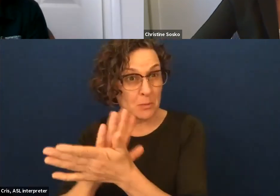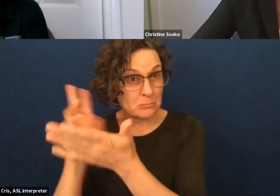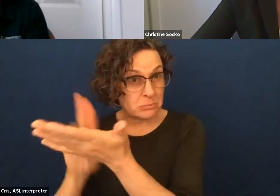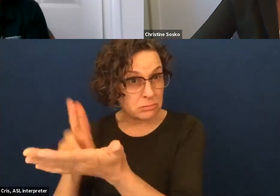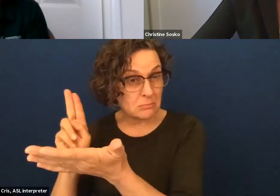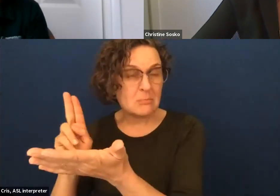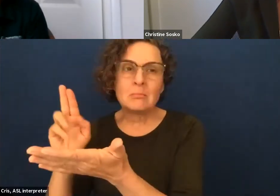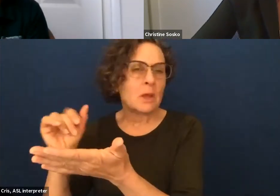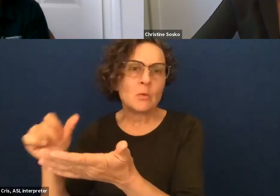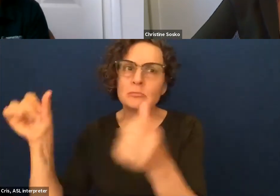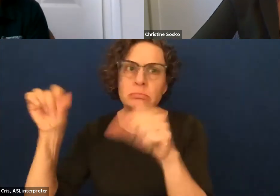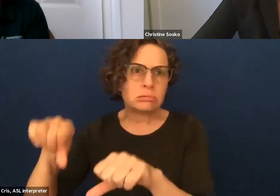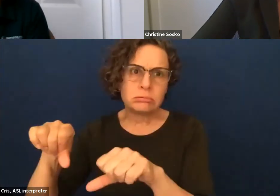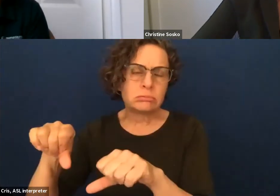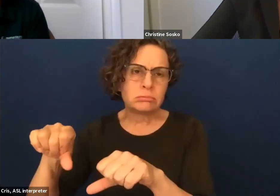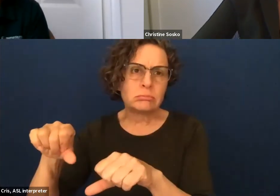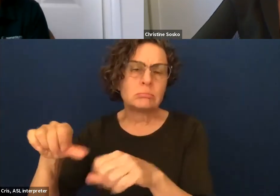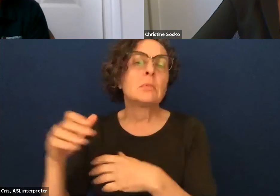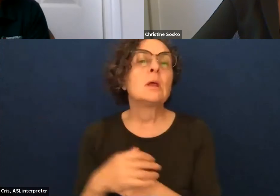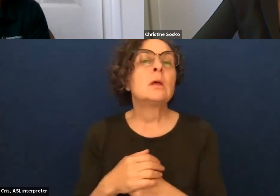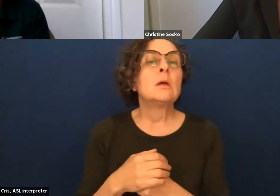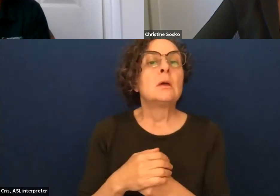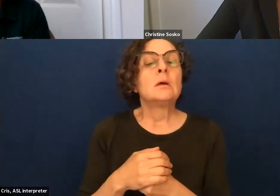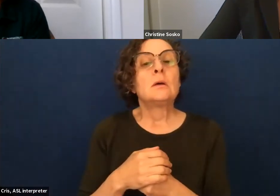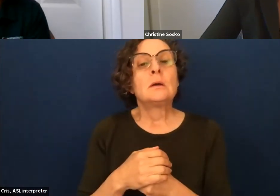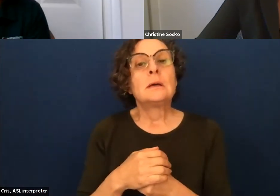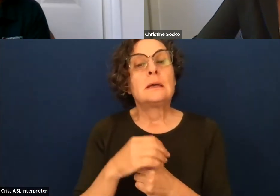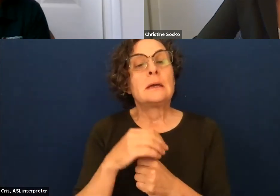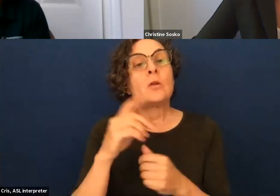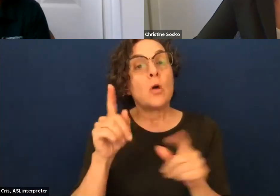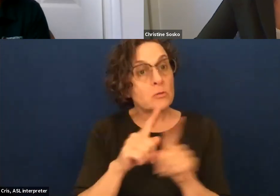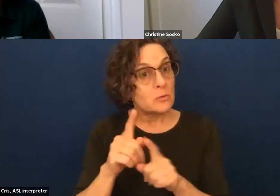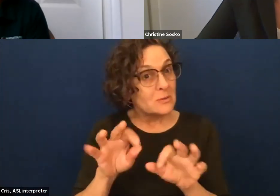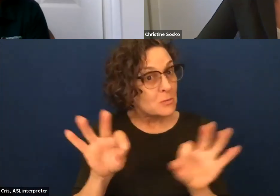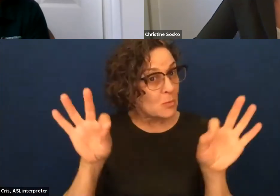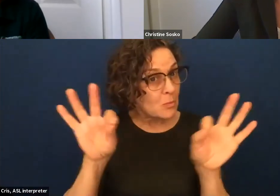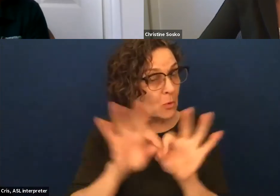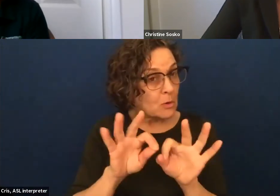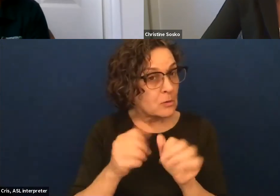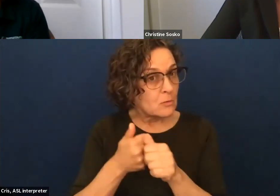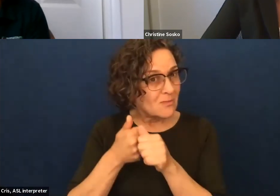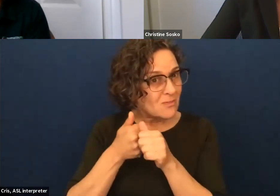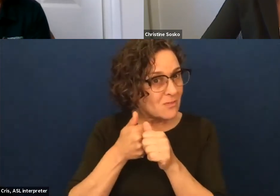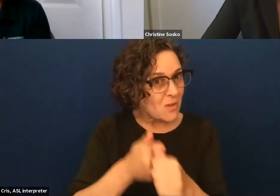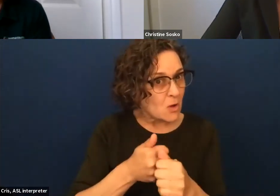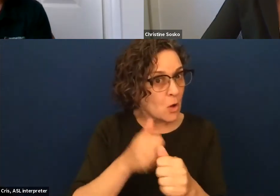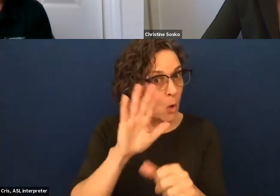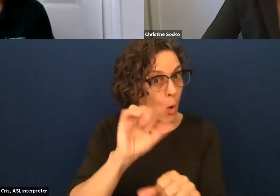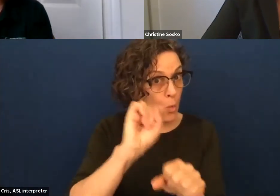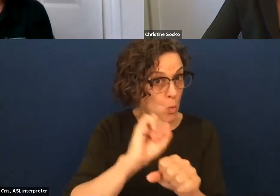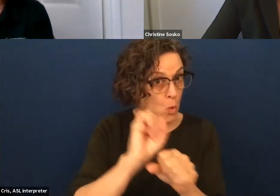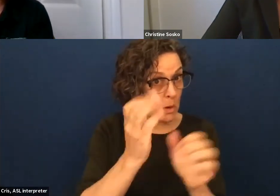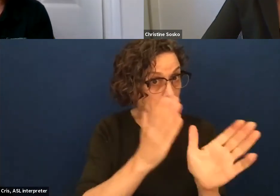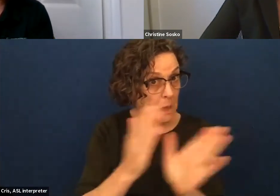too was, please make sure that you follow the process that you've set up in your work plan and that you